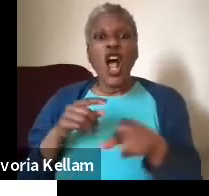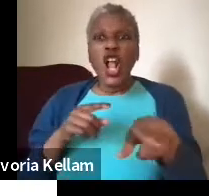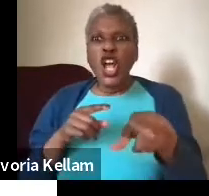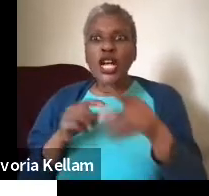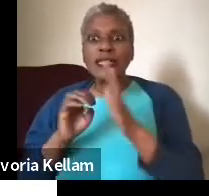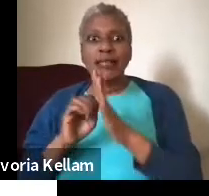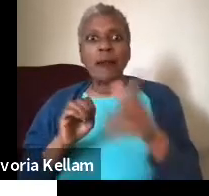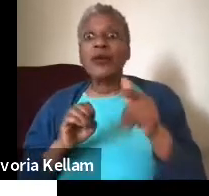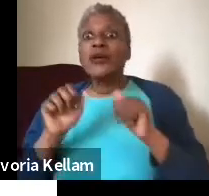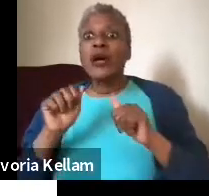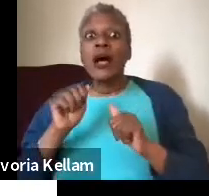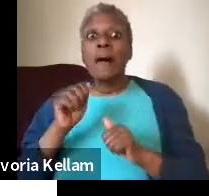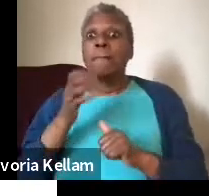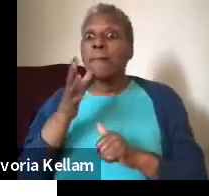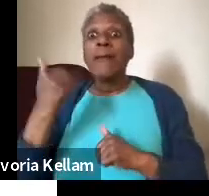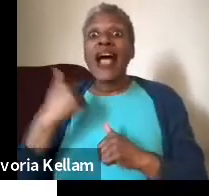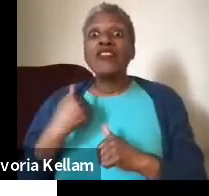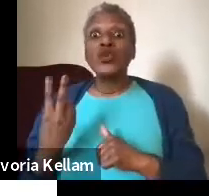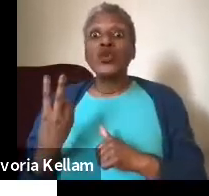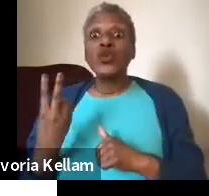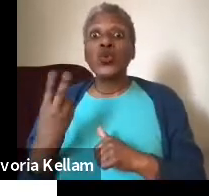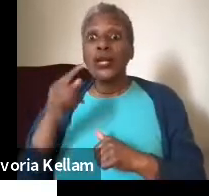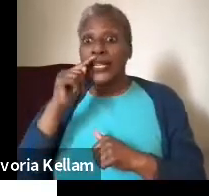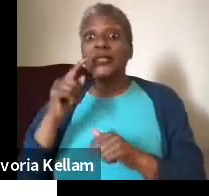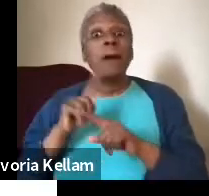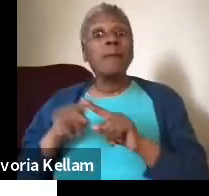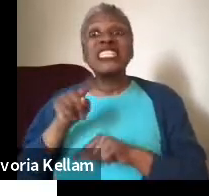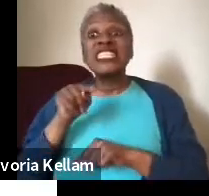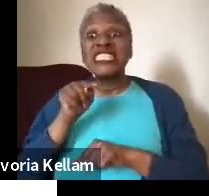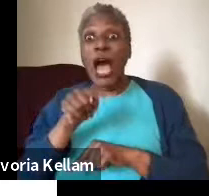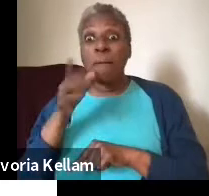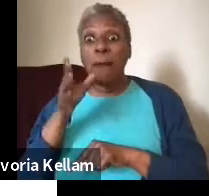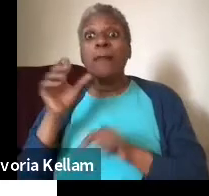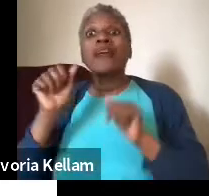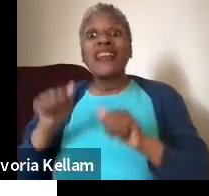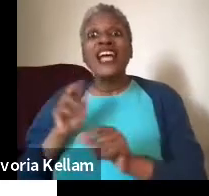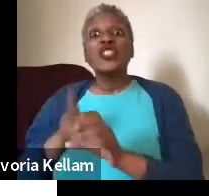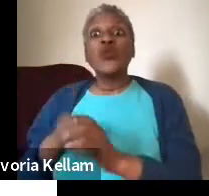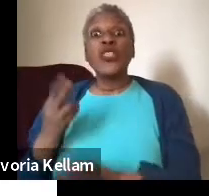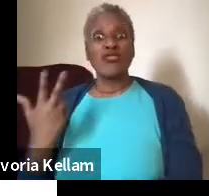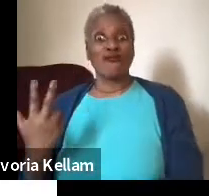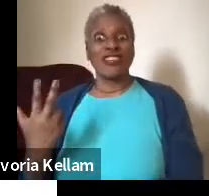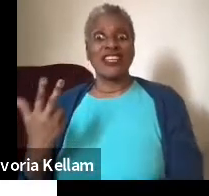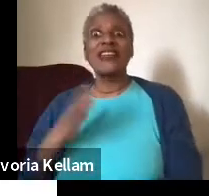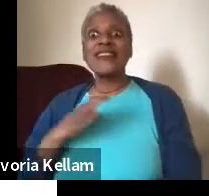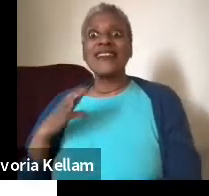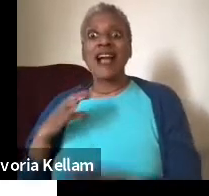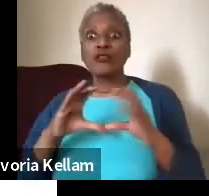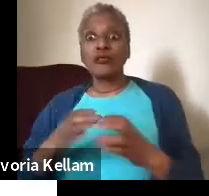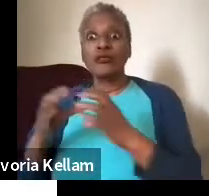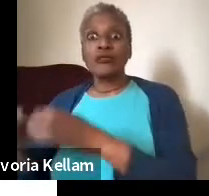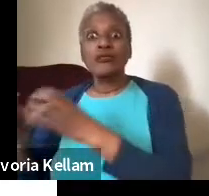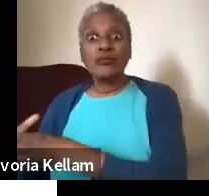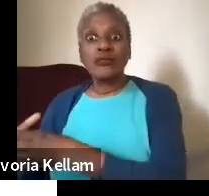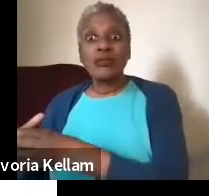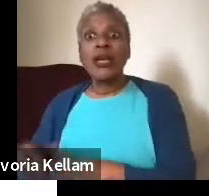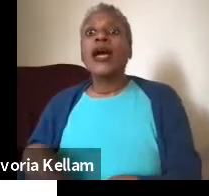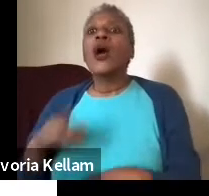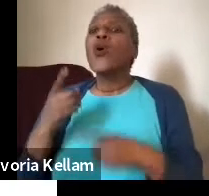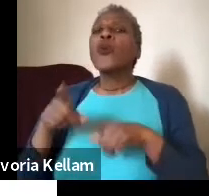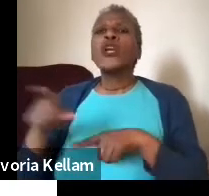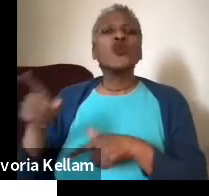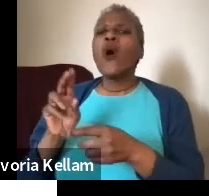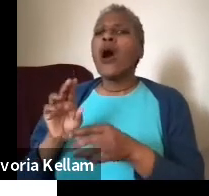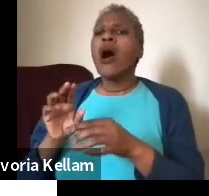little unclear, don't worry. When you log in to apply, NYCDOE will point you to the councils you're eligible for.